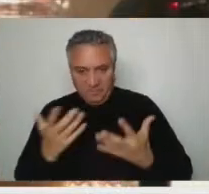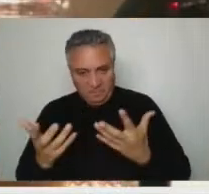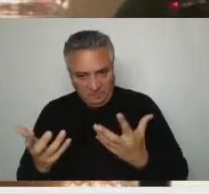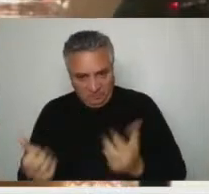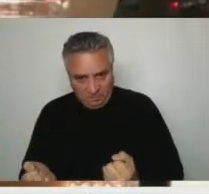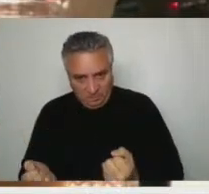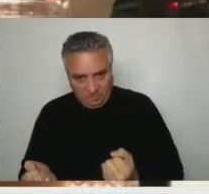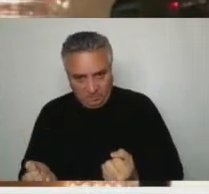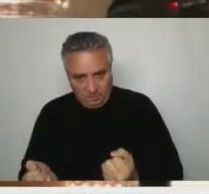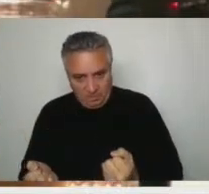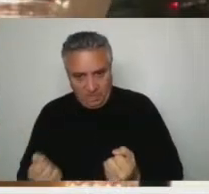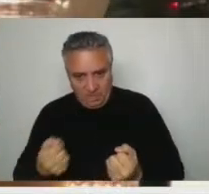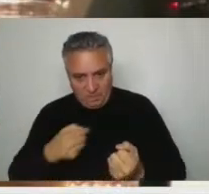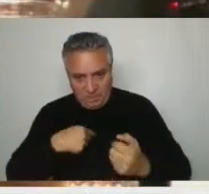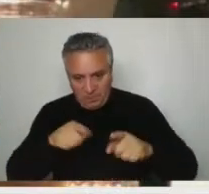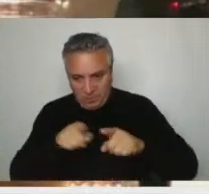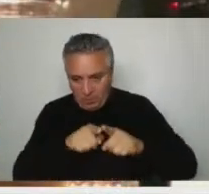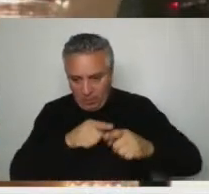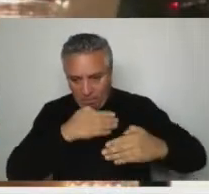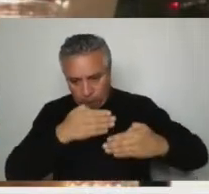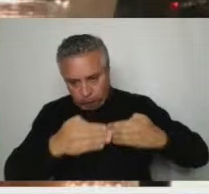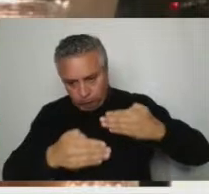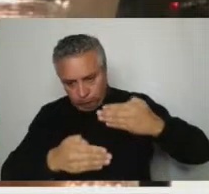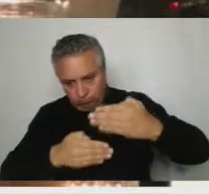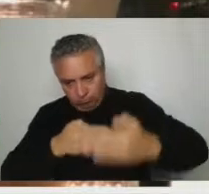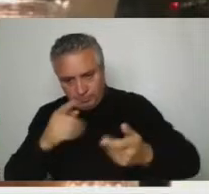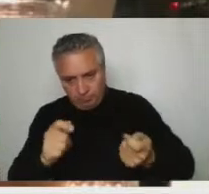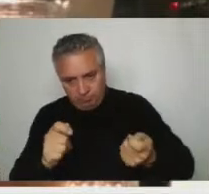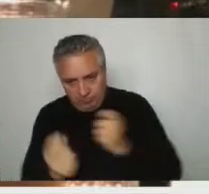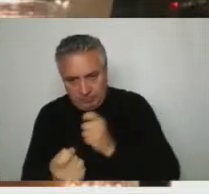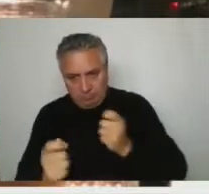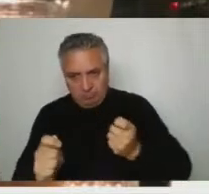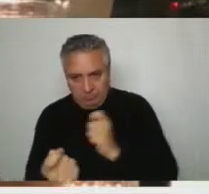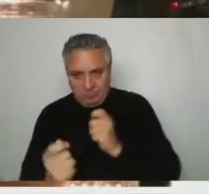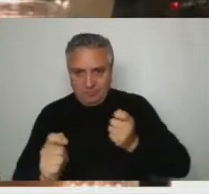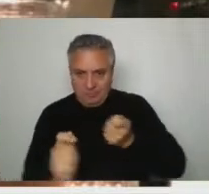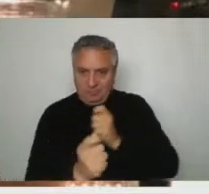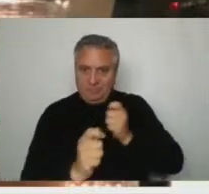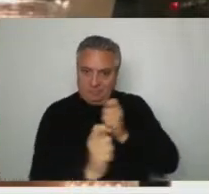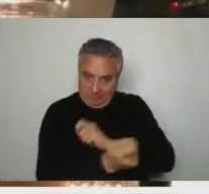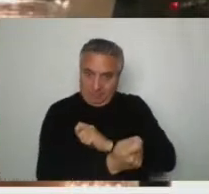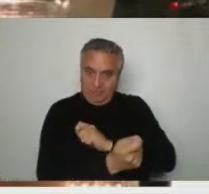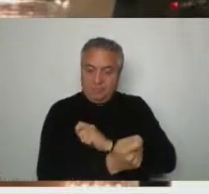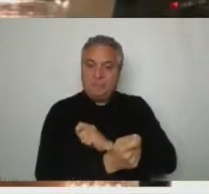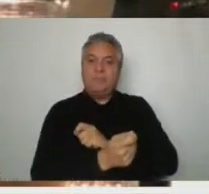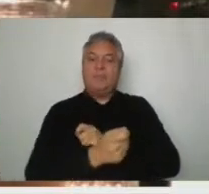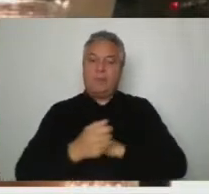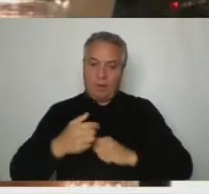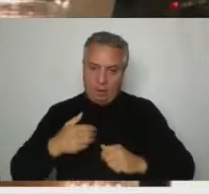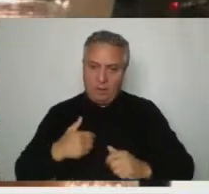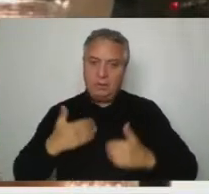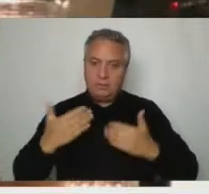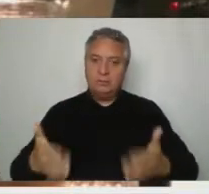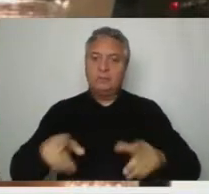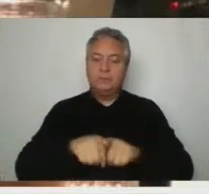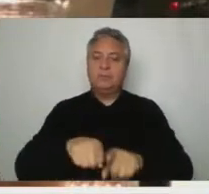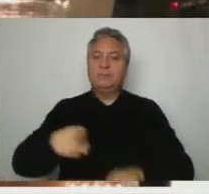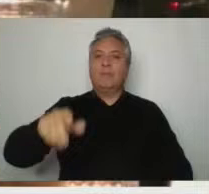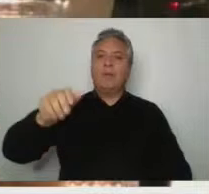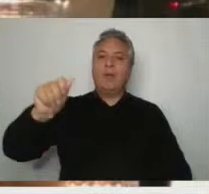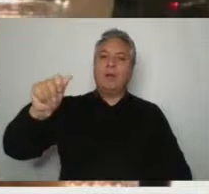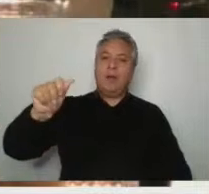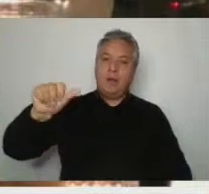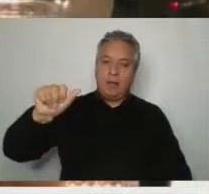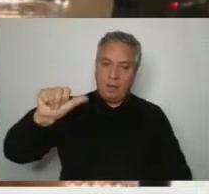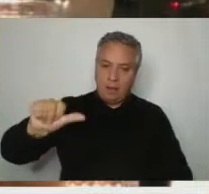Here in Chile, we are going through a reform process that aims mainly at